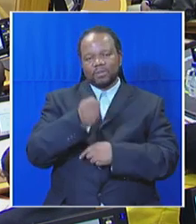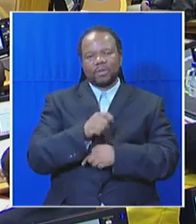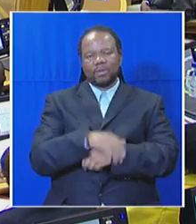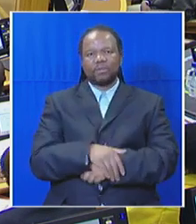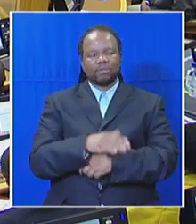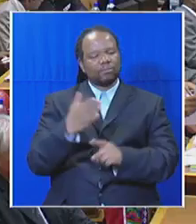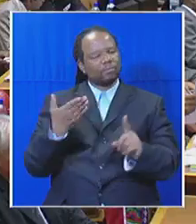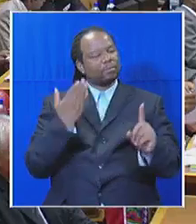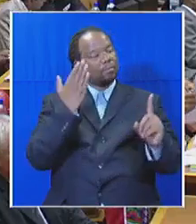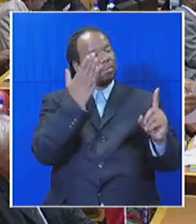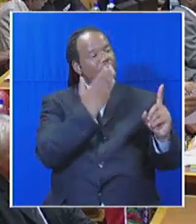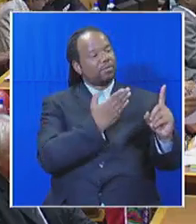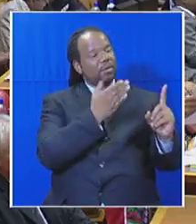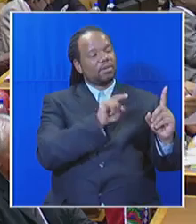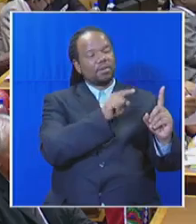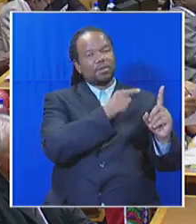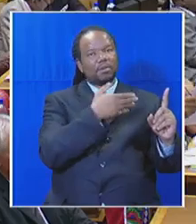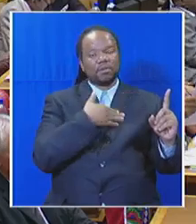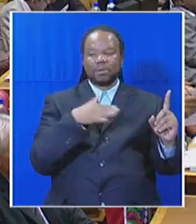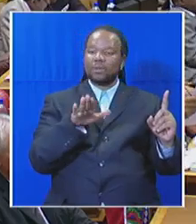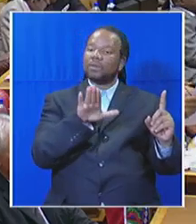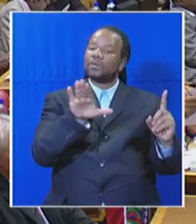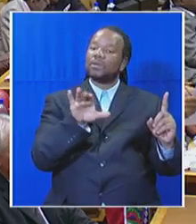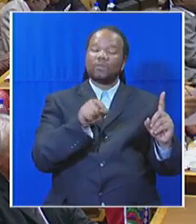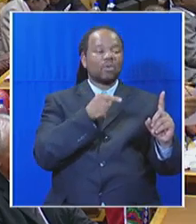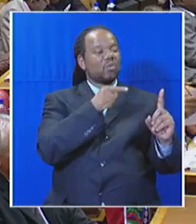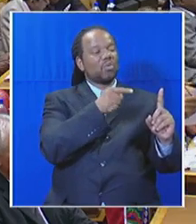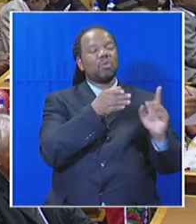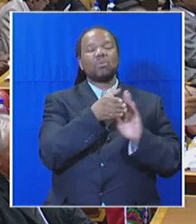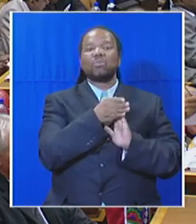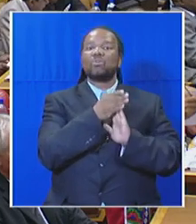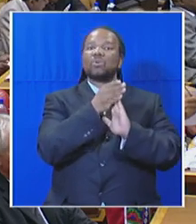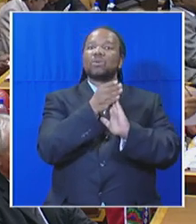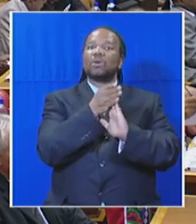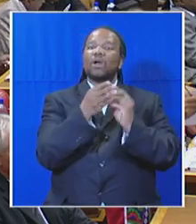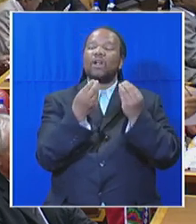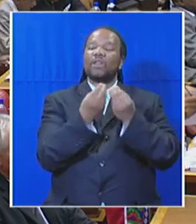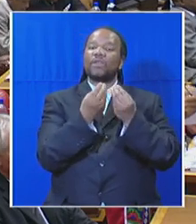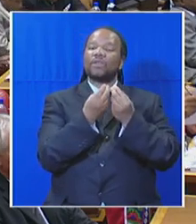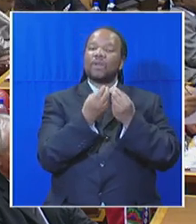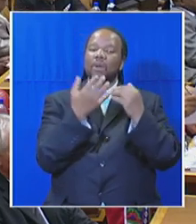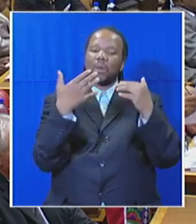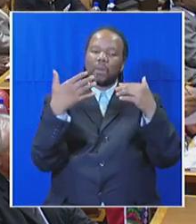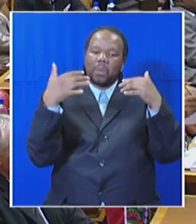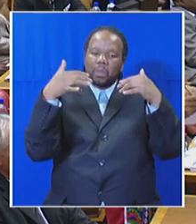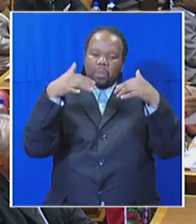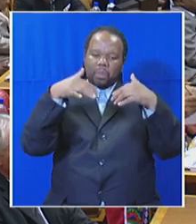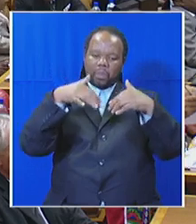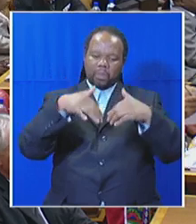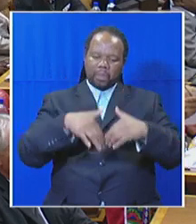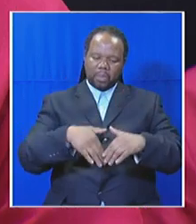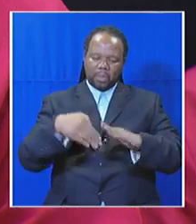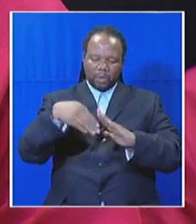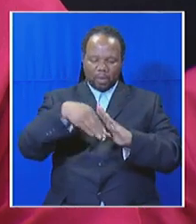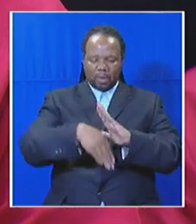Mr. President, South Africa under your leadership has descended into shallow than pit levels in as far as